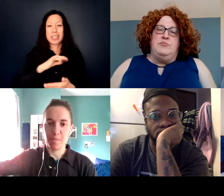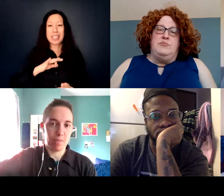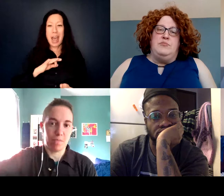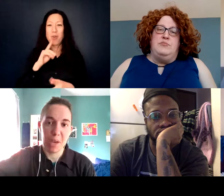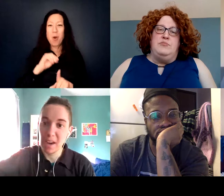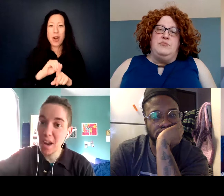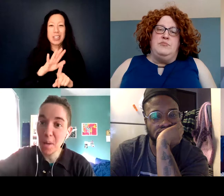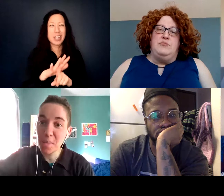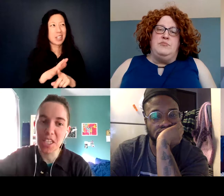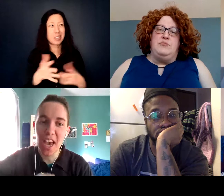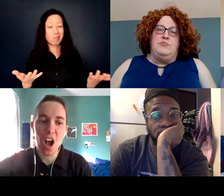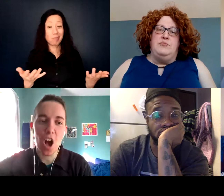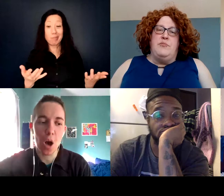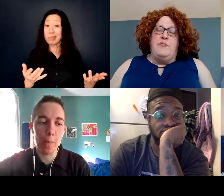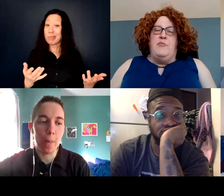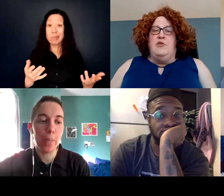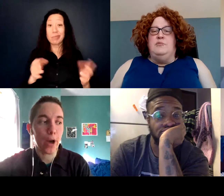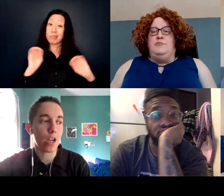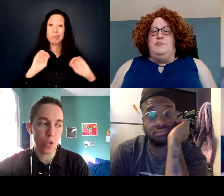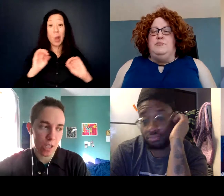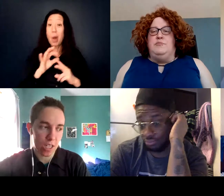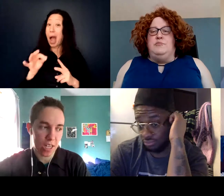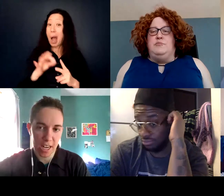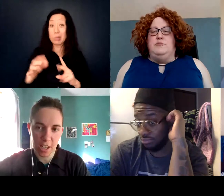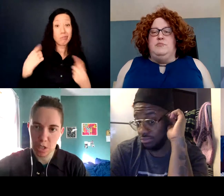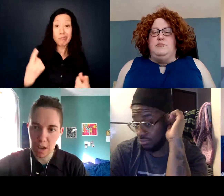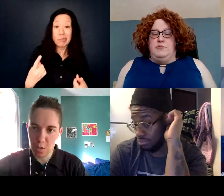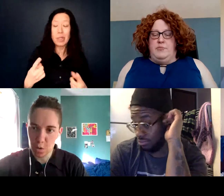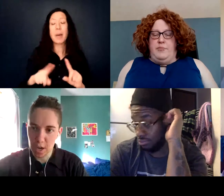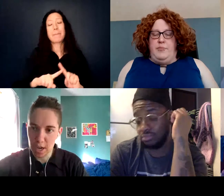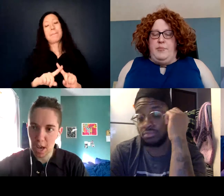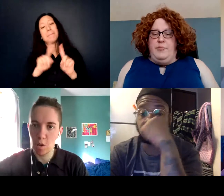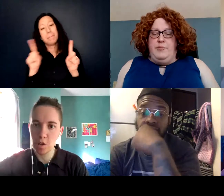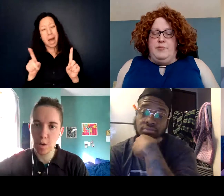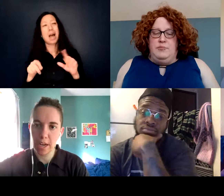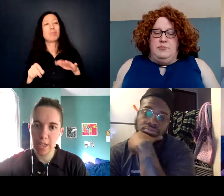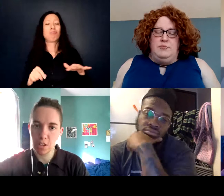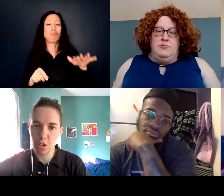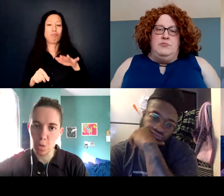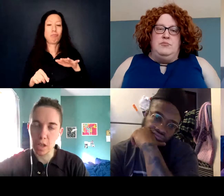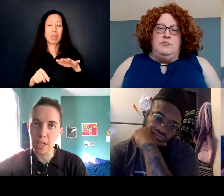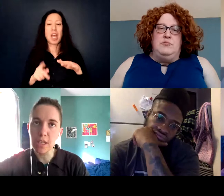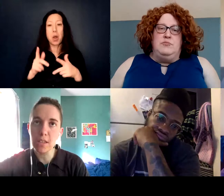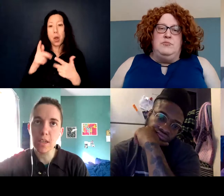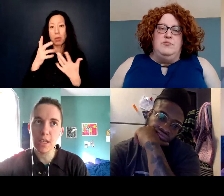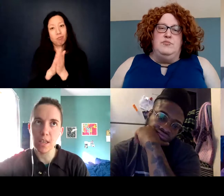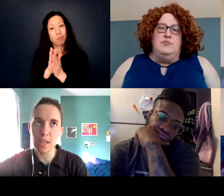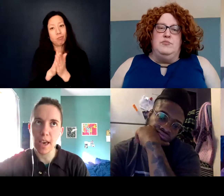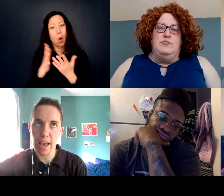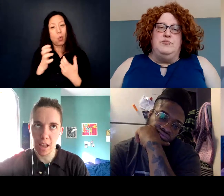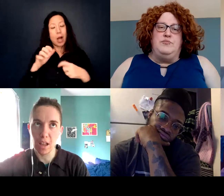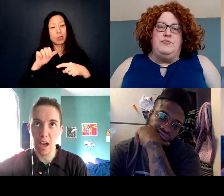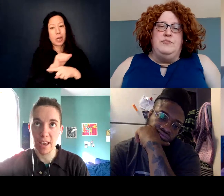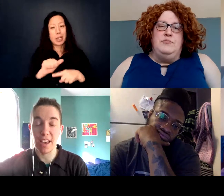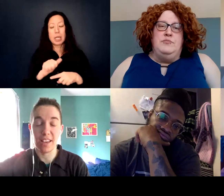that has not been an option yet, but are interested in getting their staff trained. I also connected to Elise,